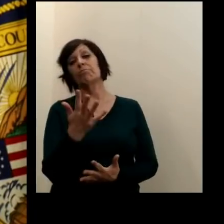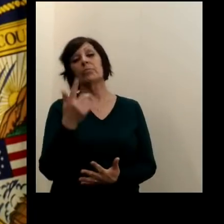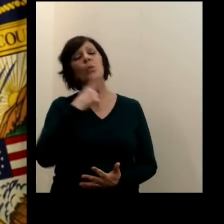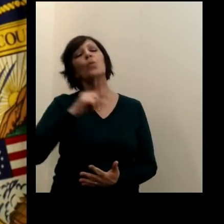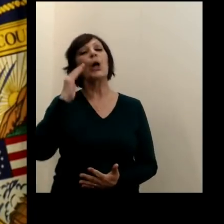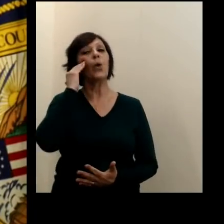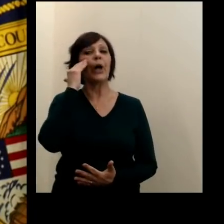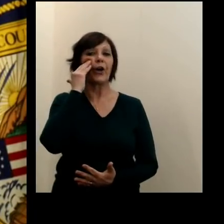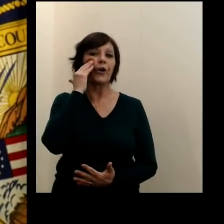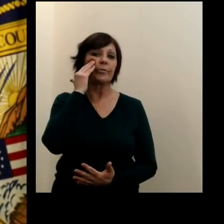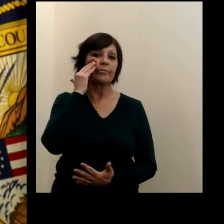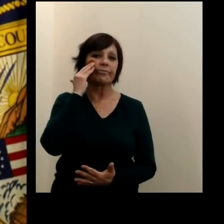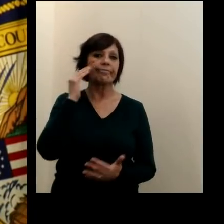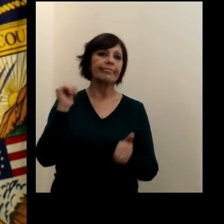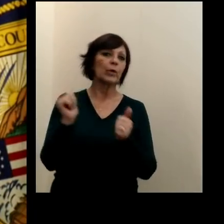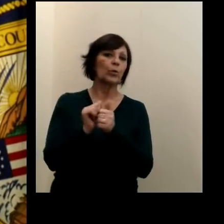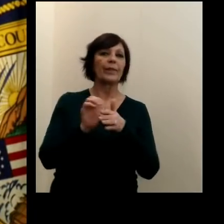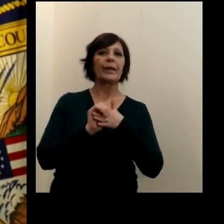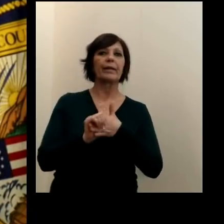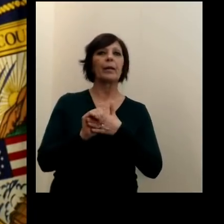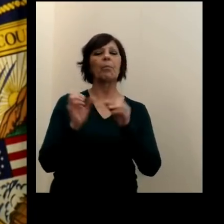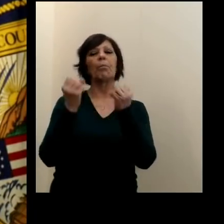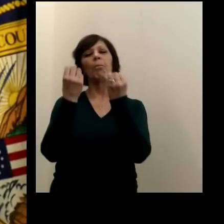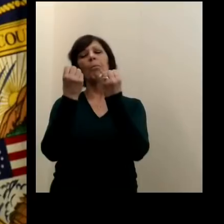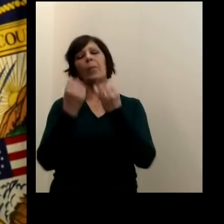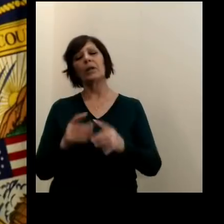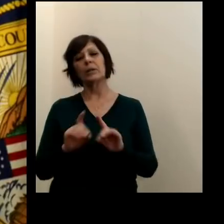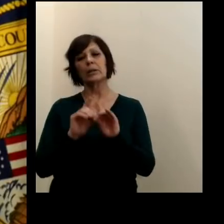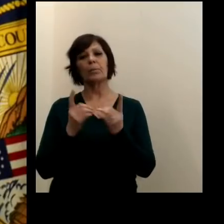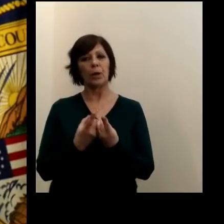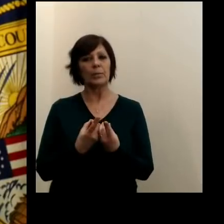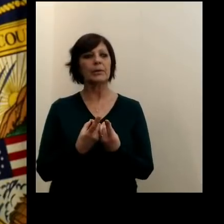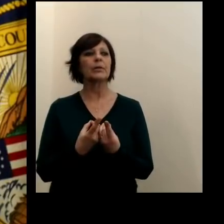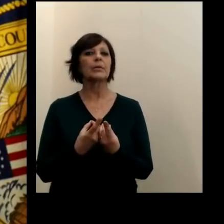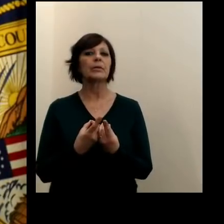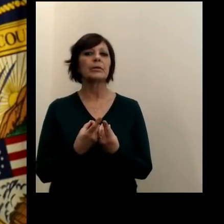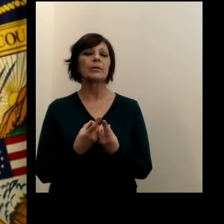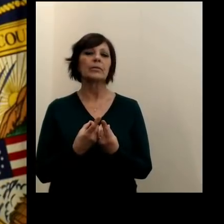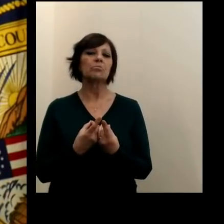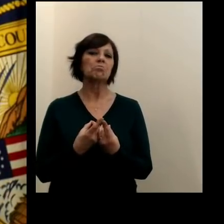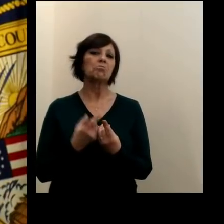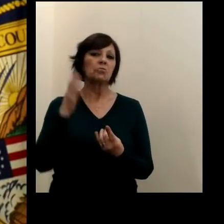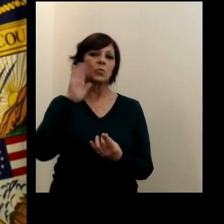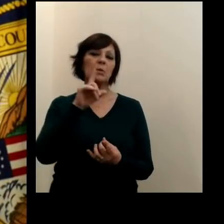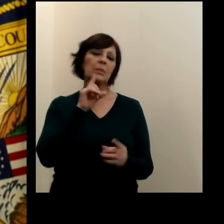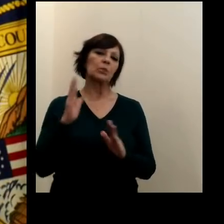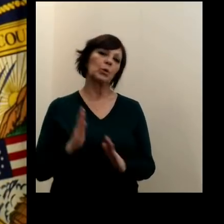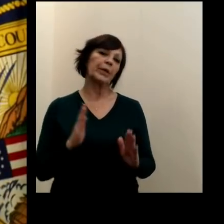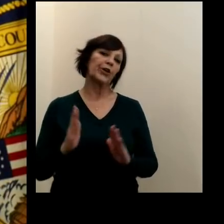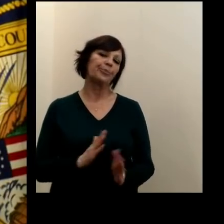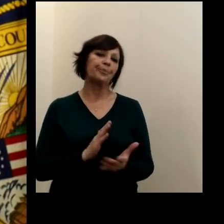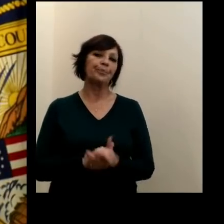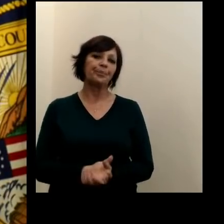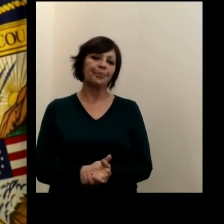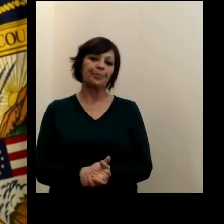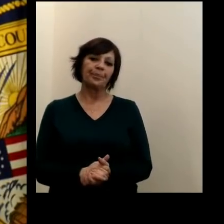of it in Erie County with the leadership of multiple departments in the Erie County Sheriff's Office, and we'll be prepared for whatever happens.